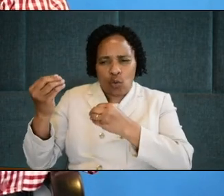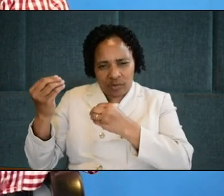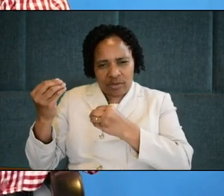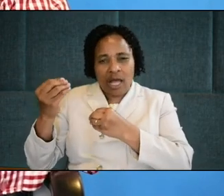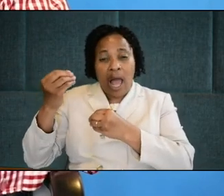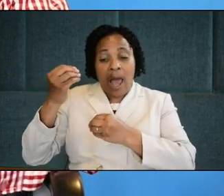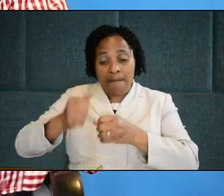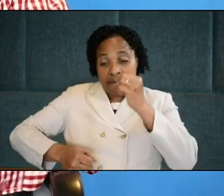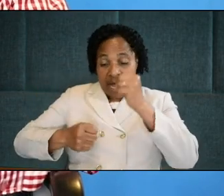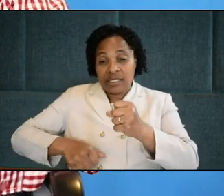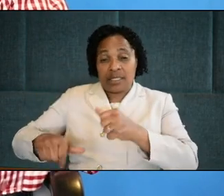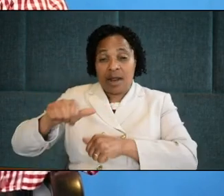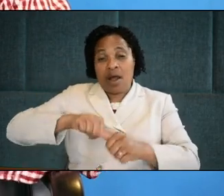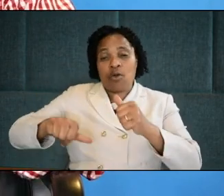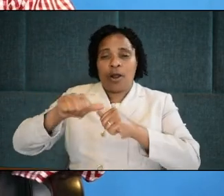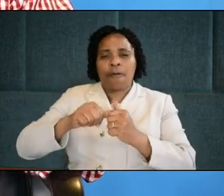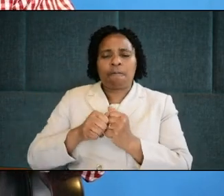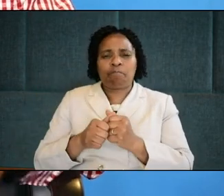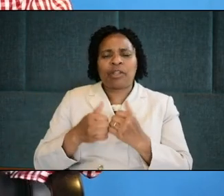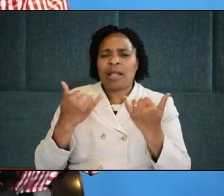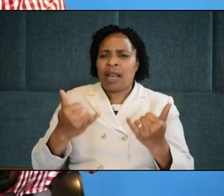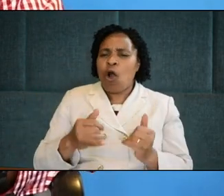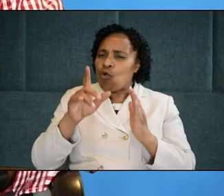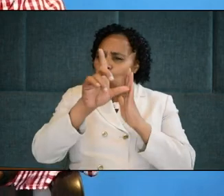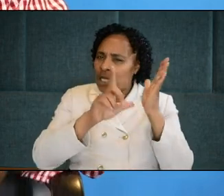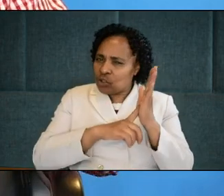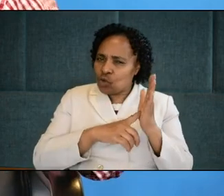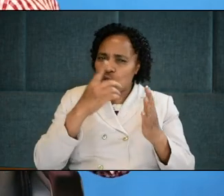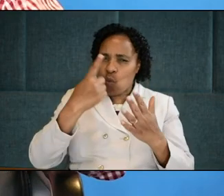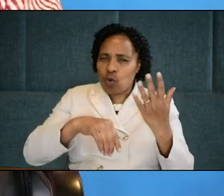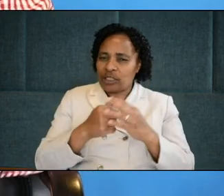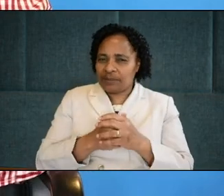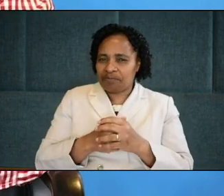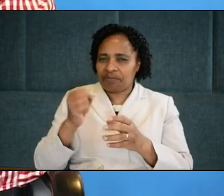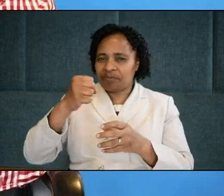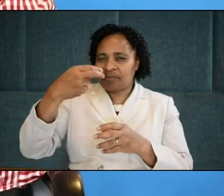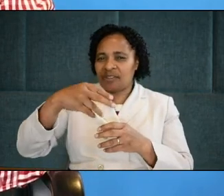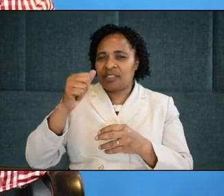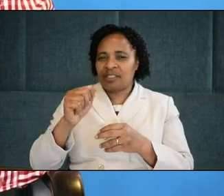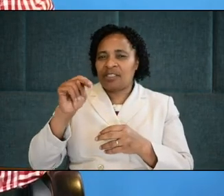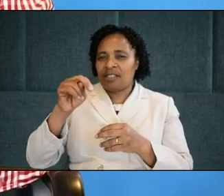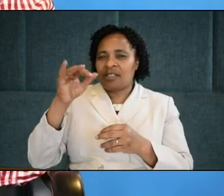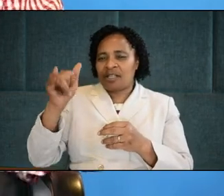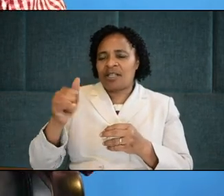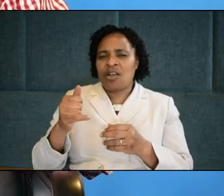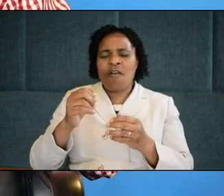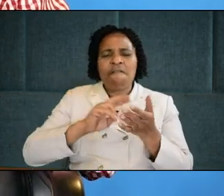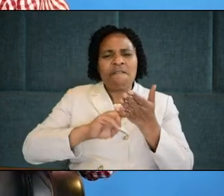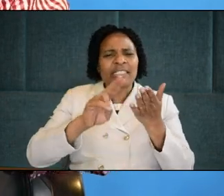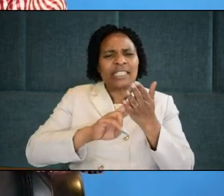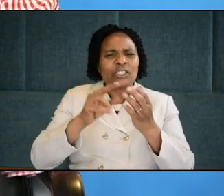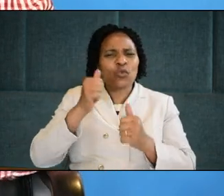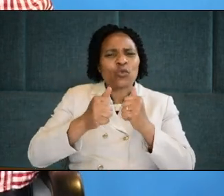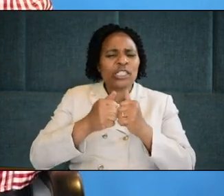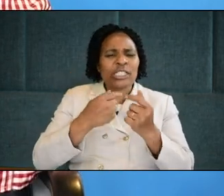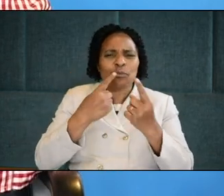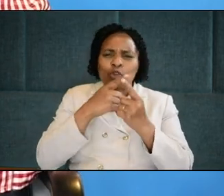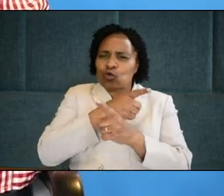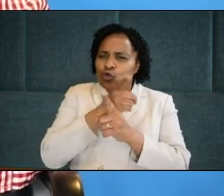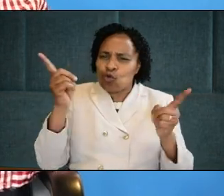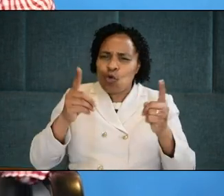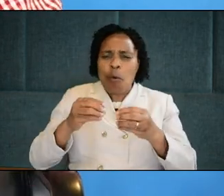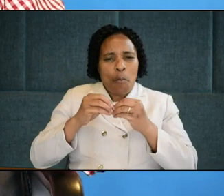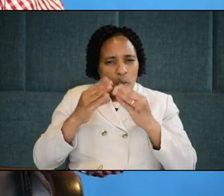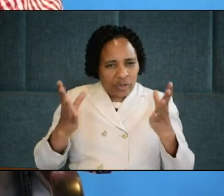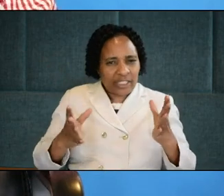in the lesson, and maybe Shani, you can lead us through this. What were some of the verses that spoke to you, or which verse spoke to you